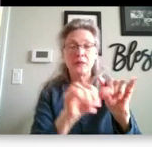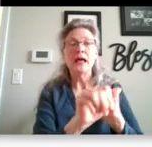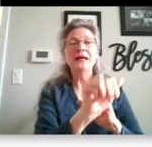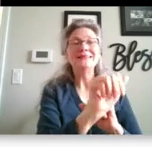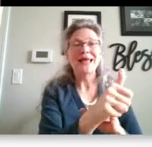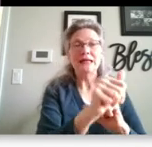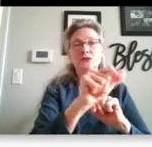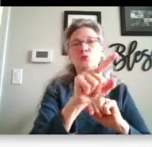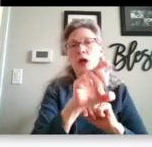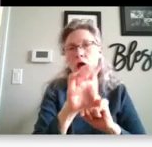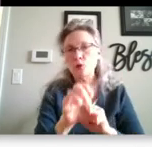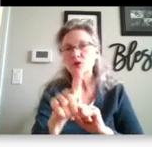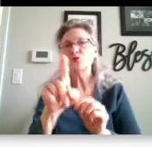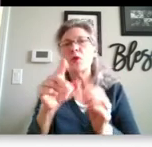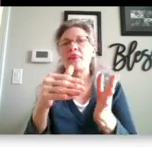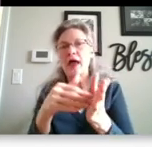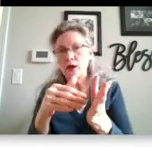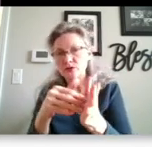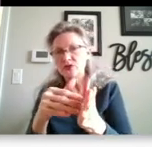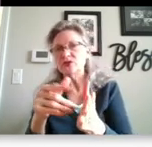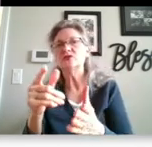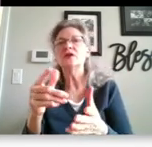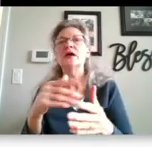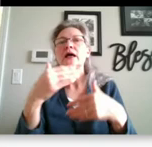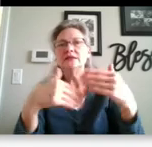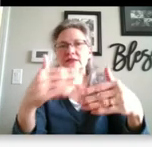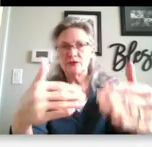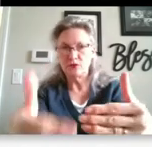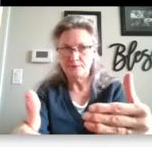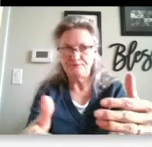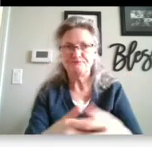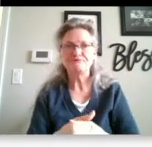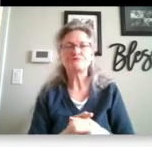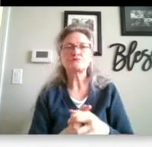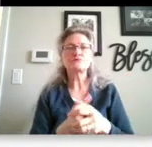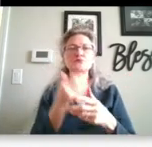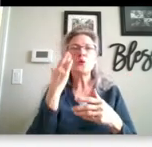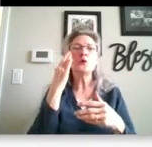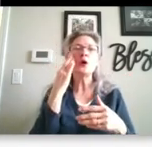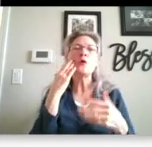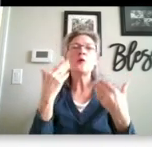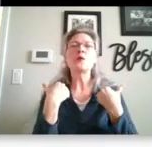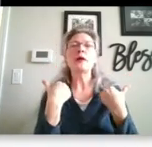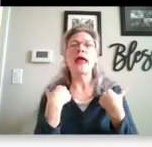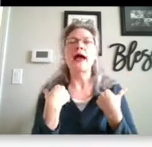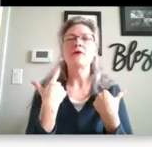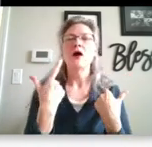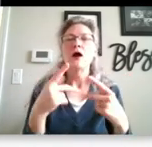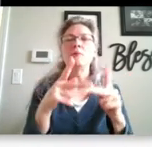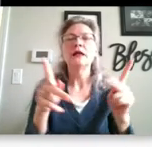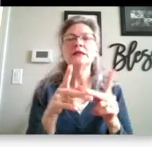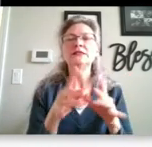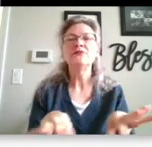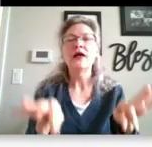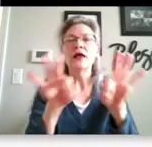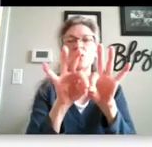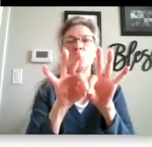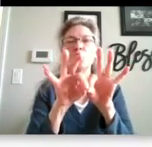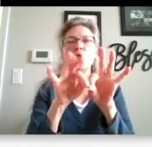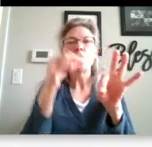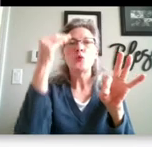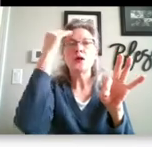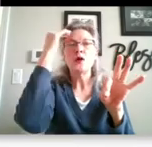value, and then I'll show you how this all relates into the metric system. So we know that when we have our place value, we